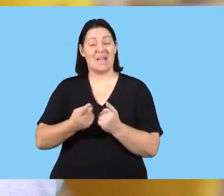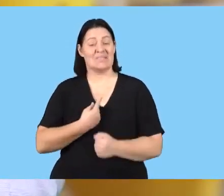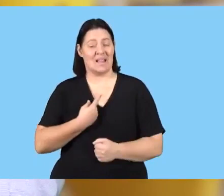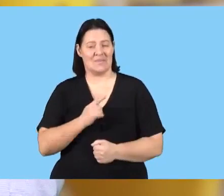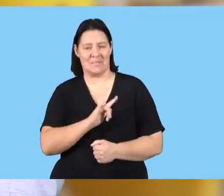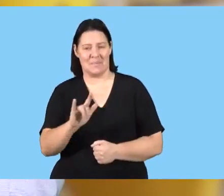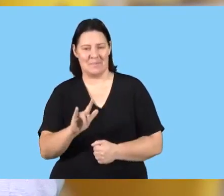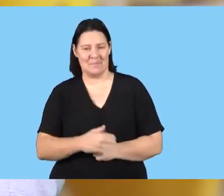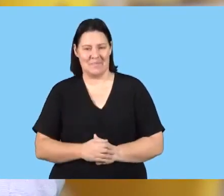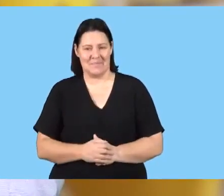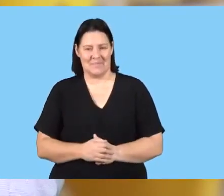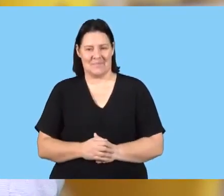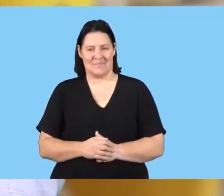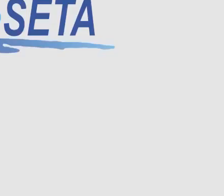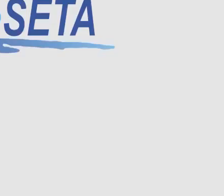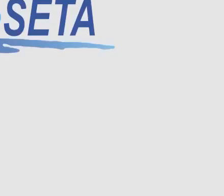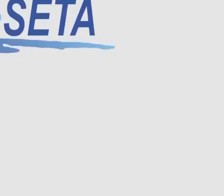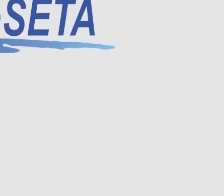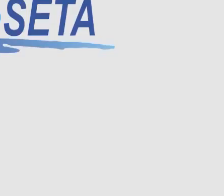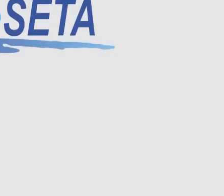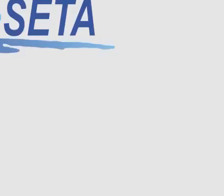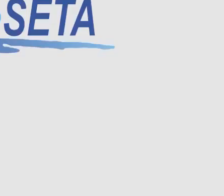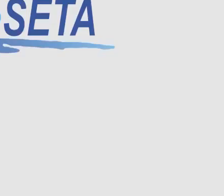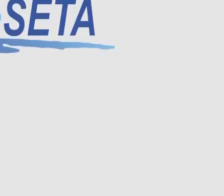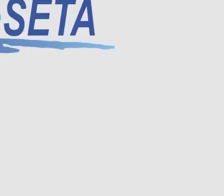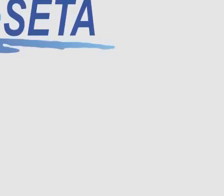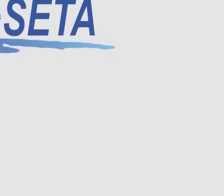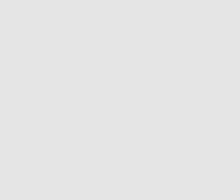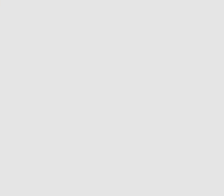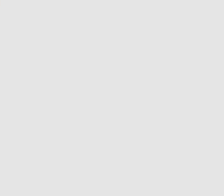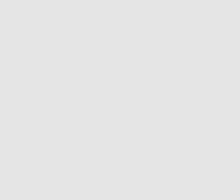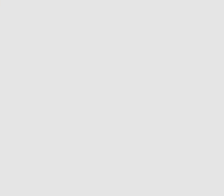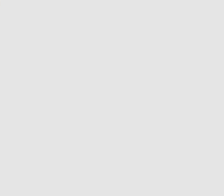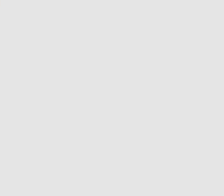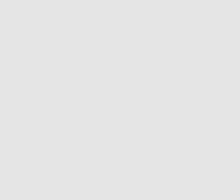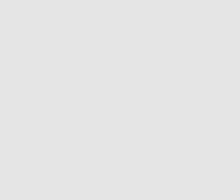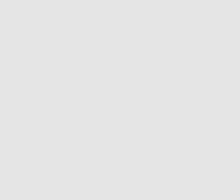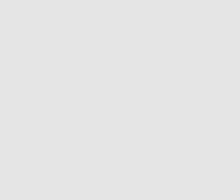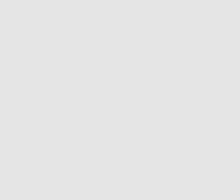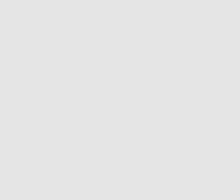Take good care and goodbye.